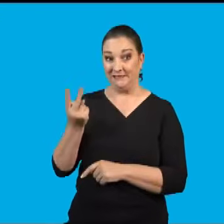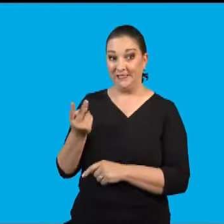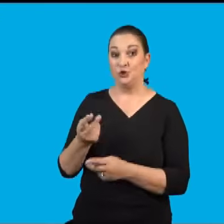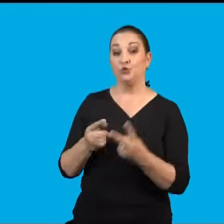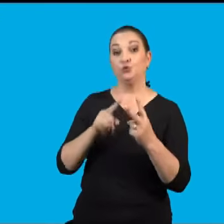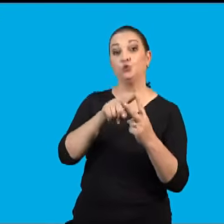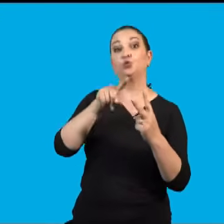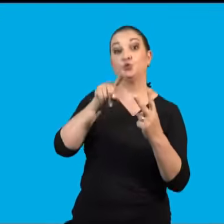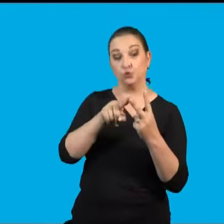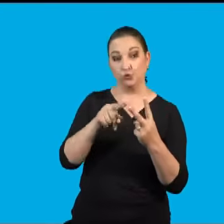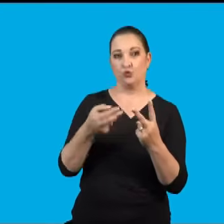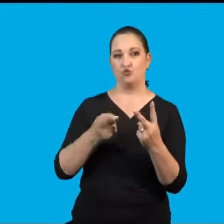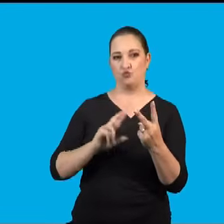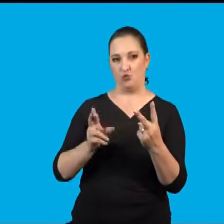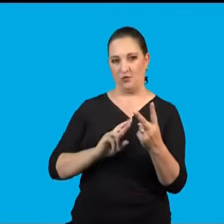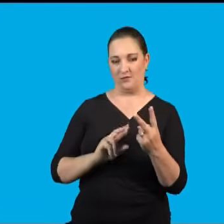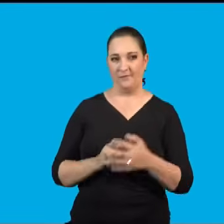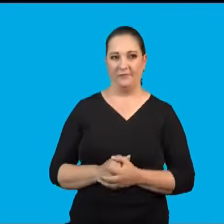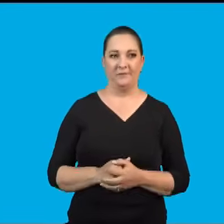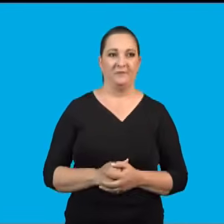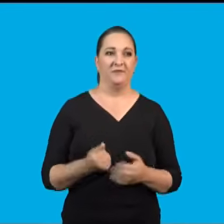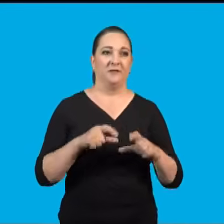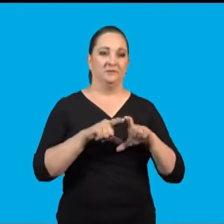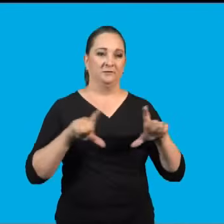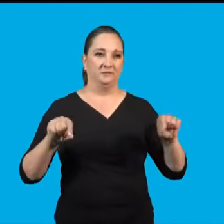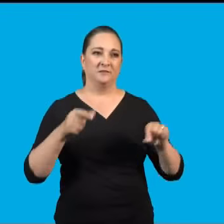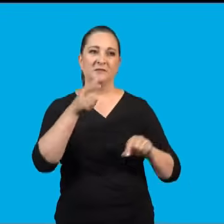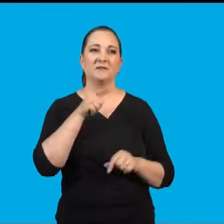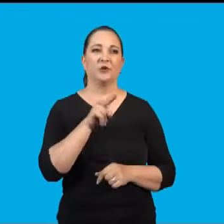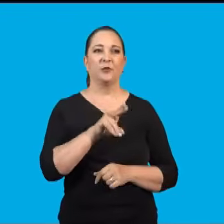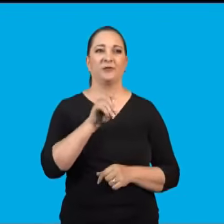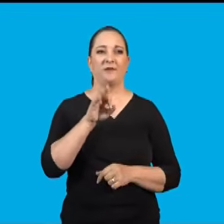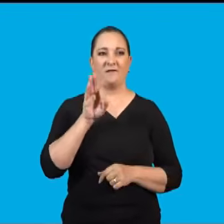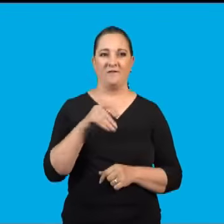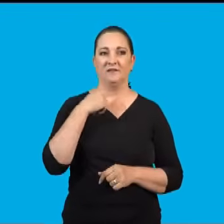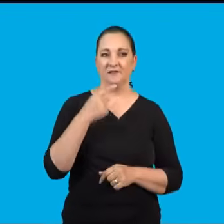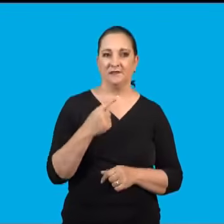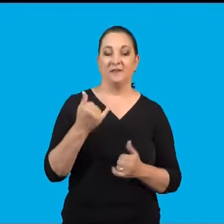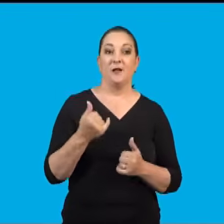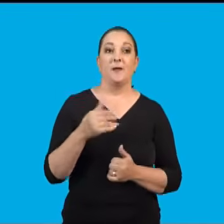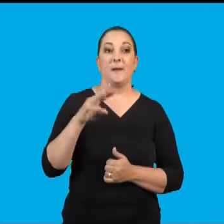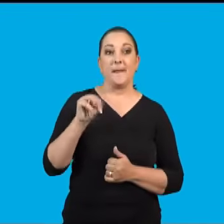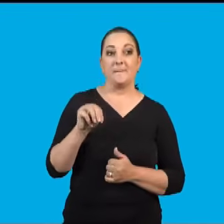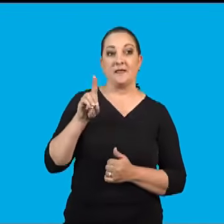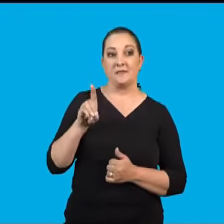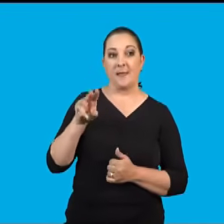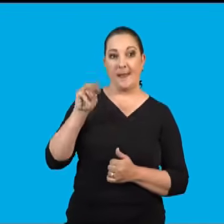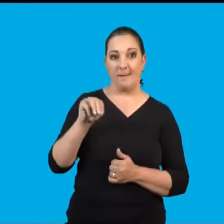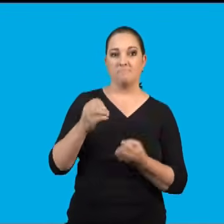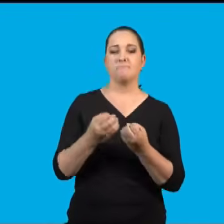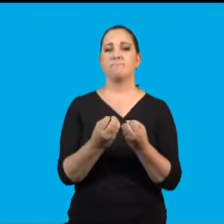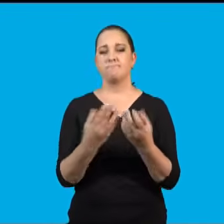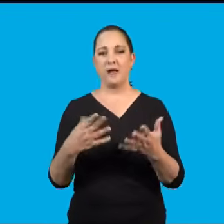mark allocation there. So the source reads, the UDF introduced the term Mass Democratic Movement, or